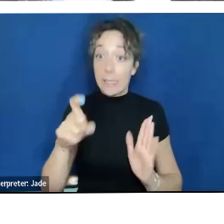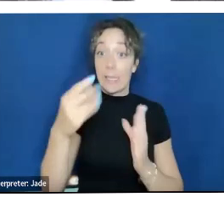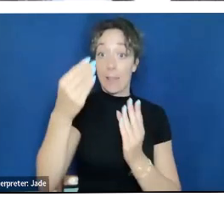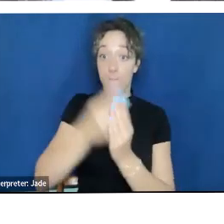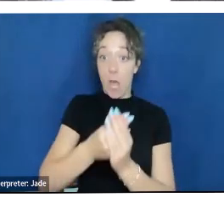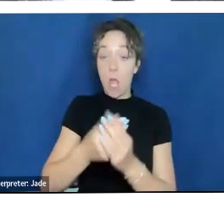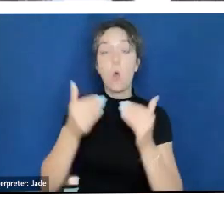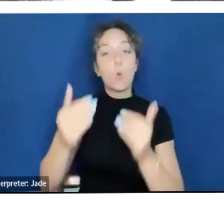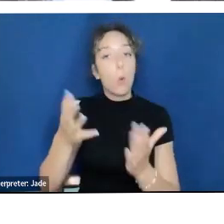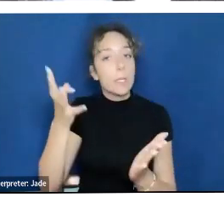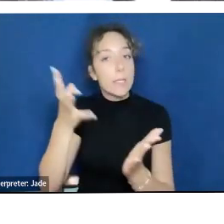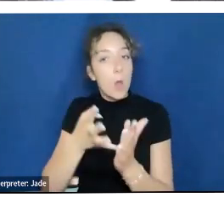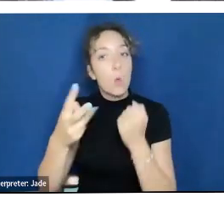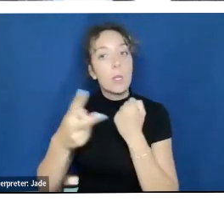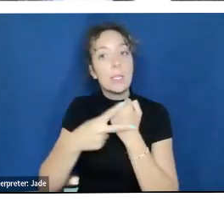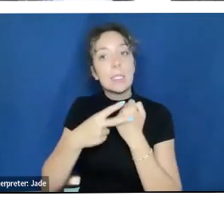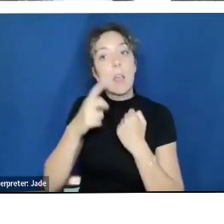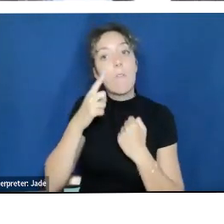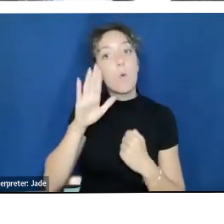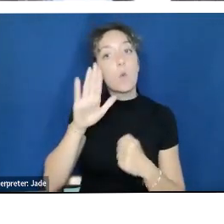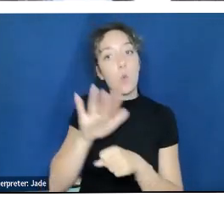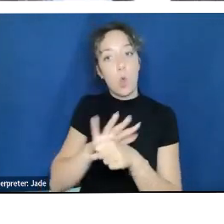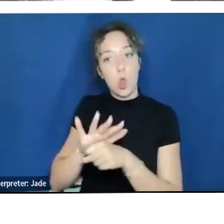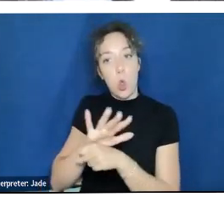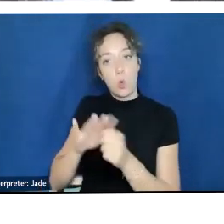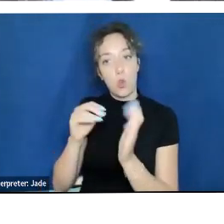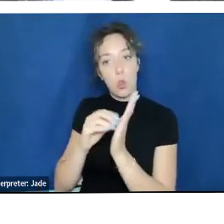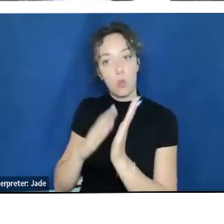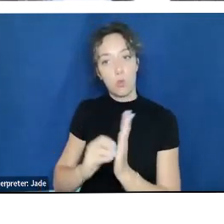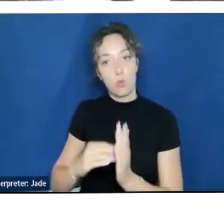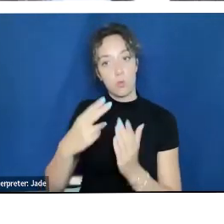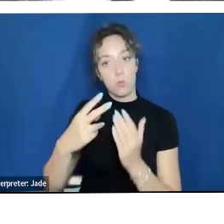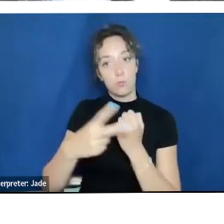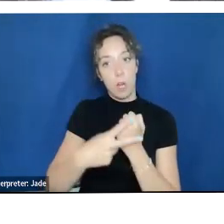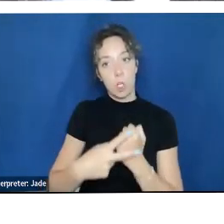and save it for your local records.